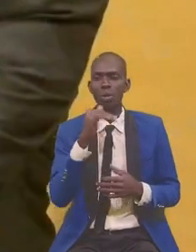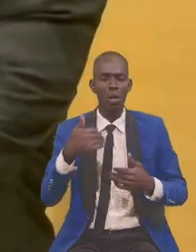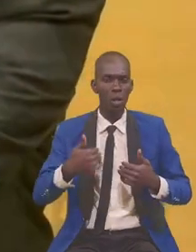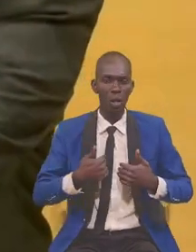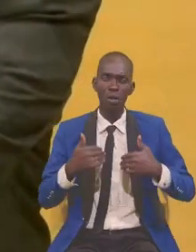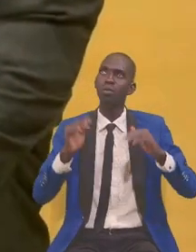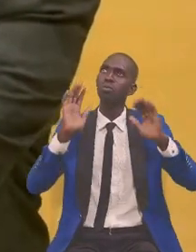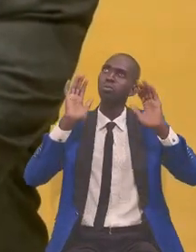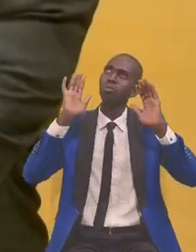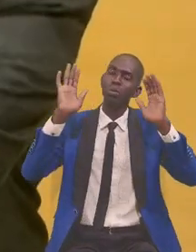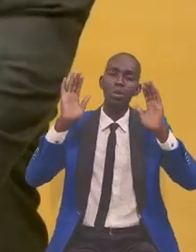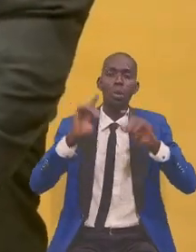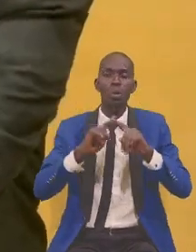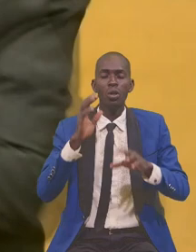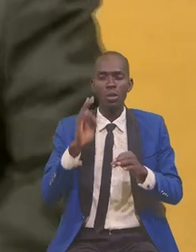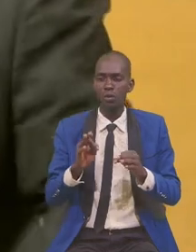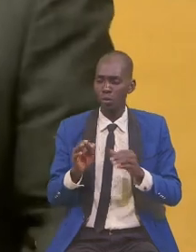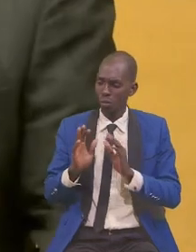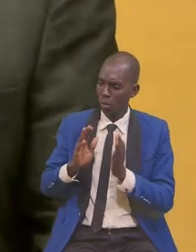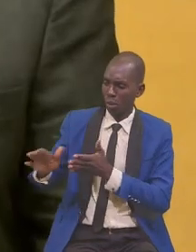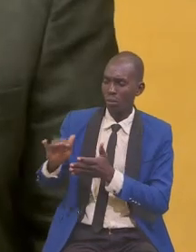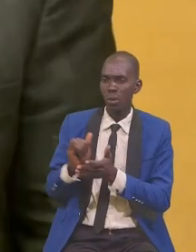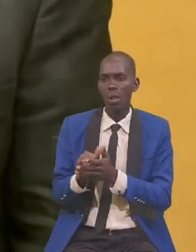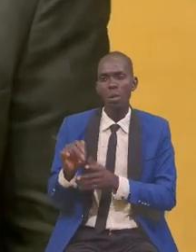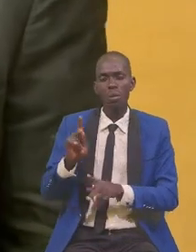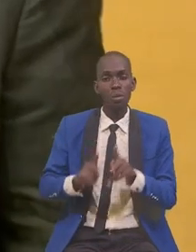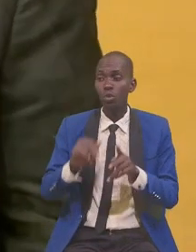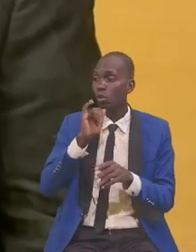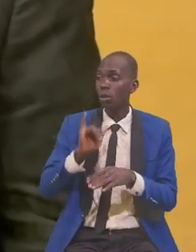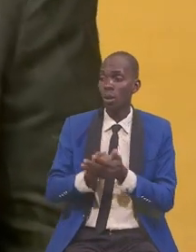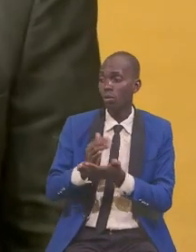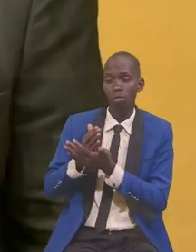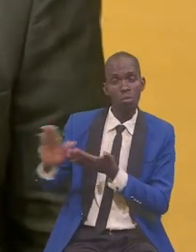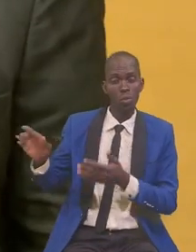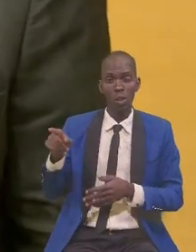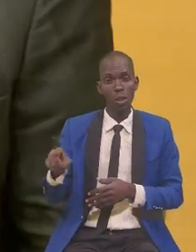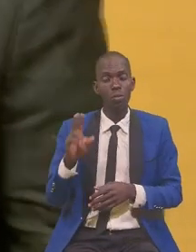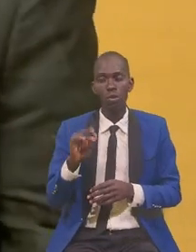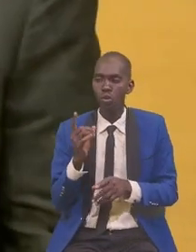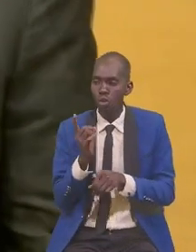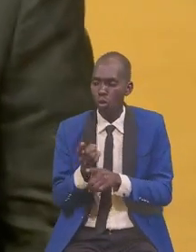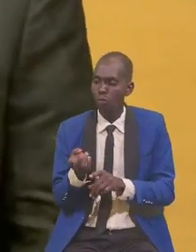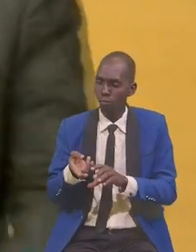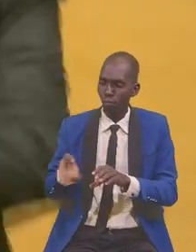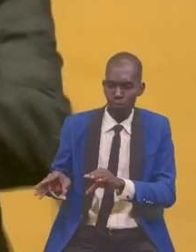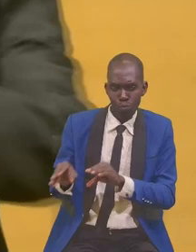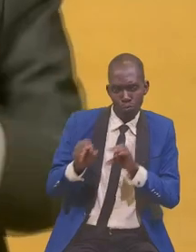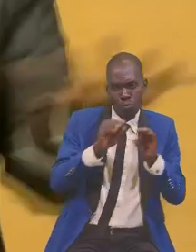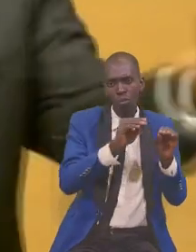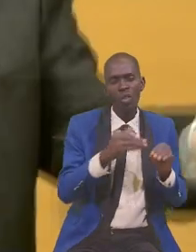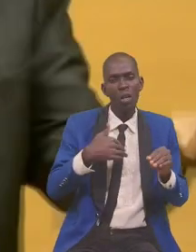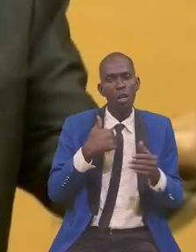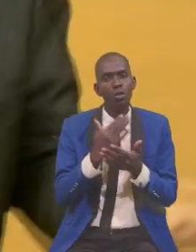that place of 52, 53 people, you don't abandon them. You still come back to them. And you have an assistant that